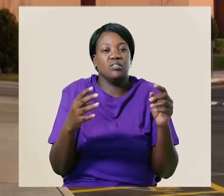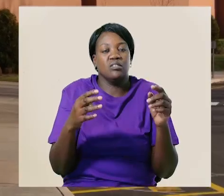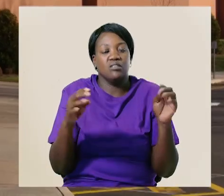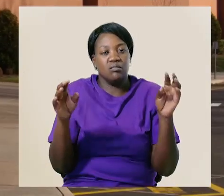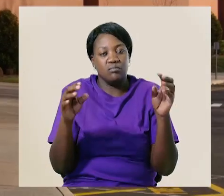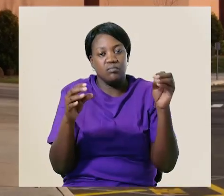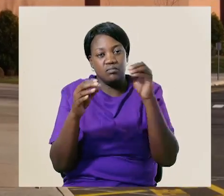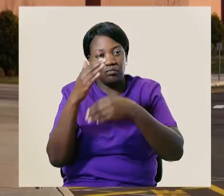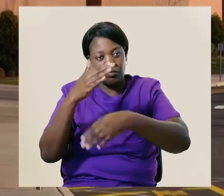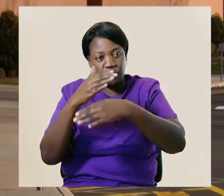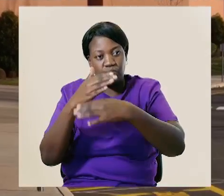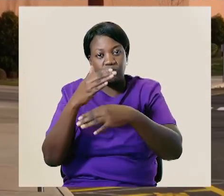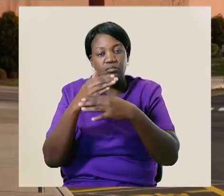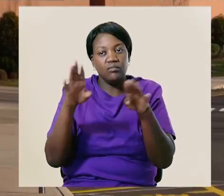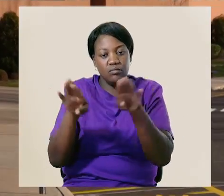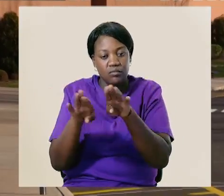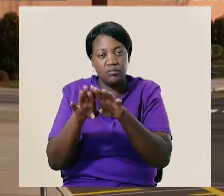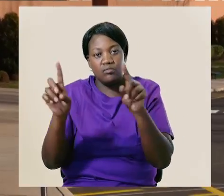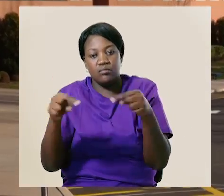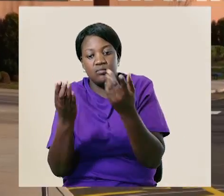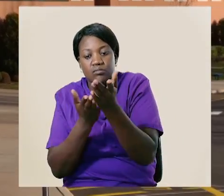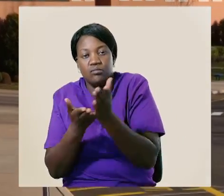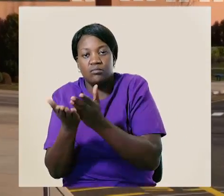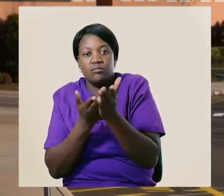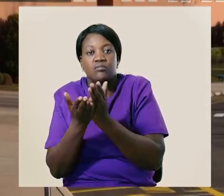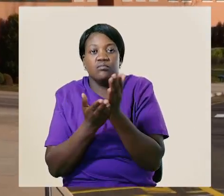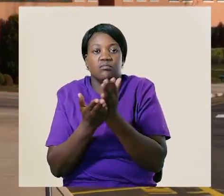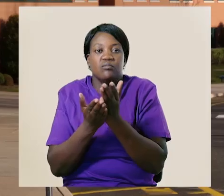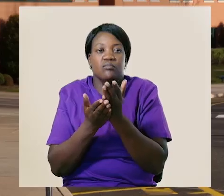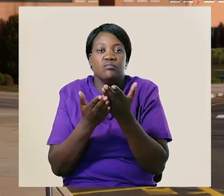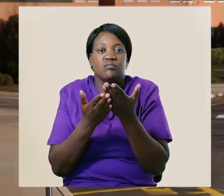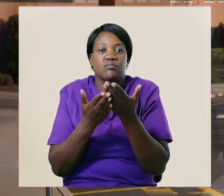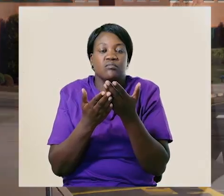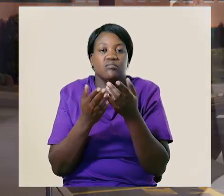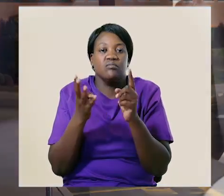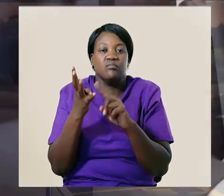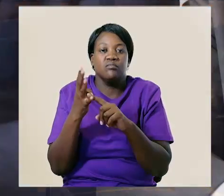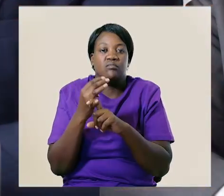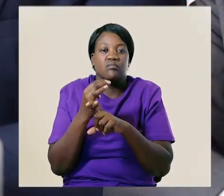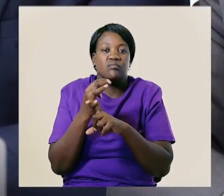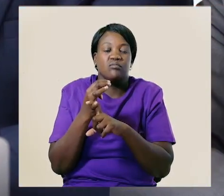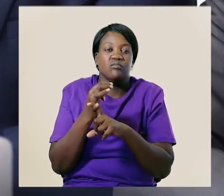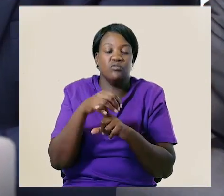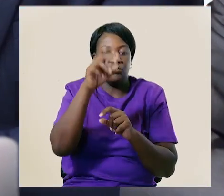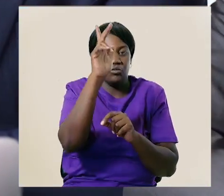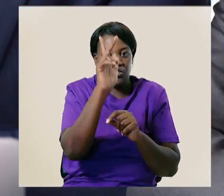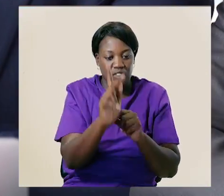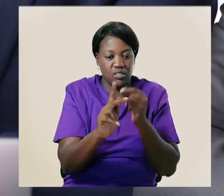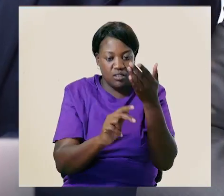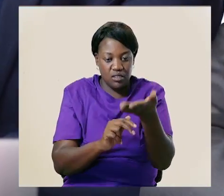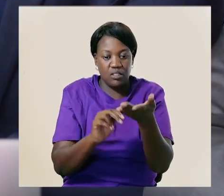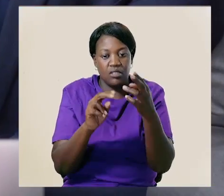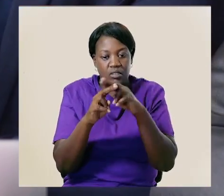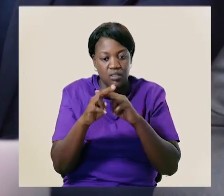of production to produce goods and services is known as enterprise. The person who uses